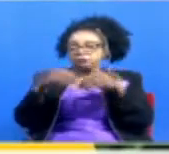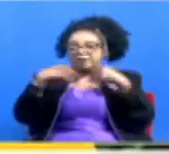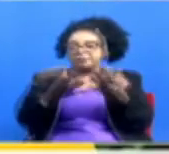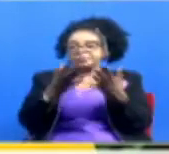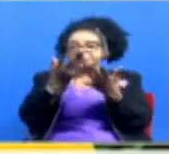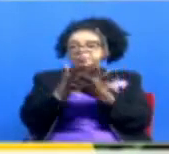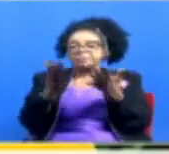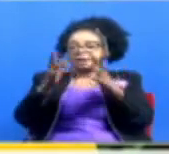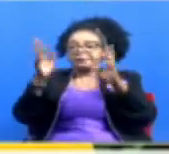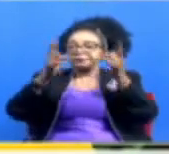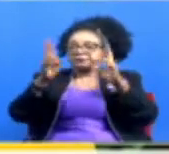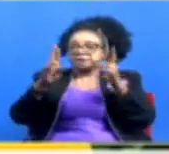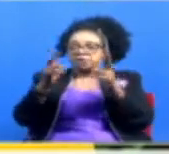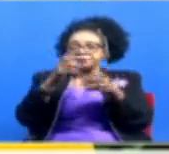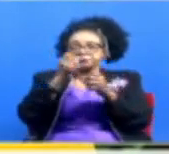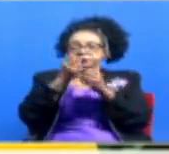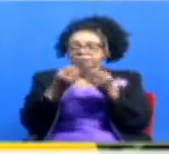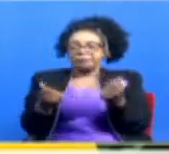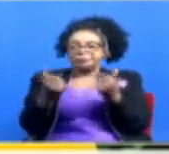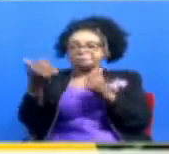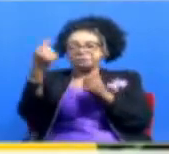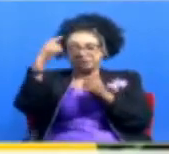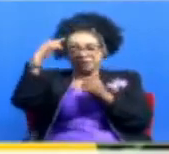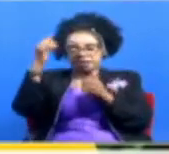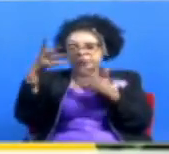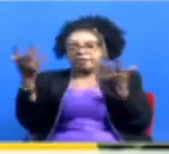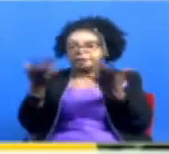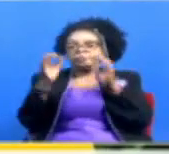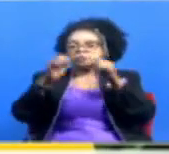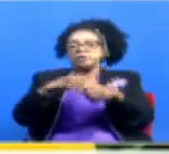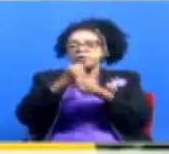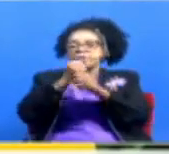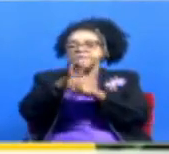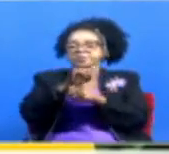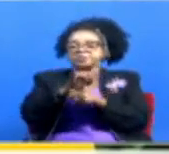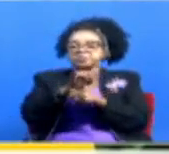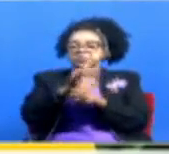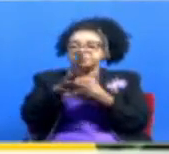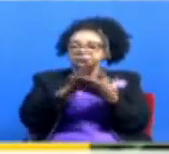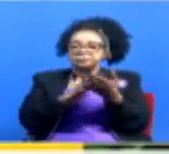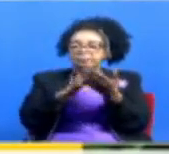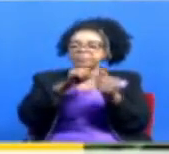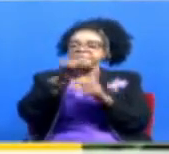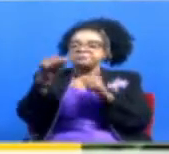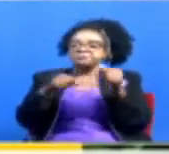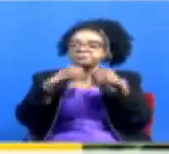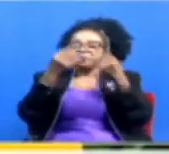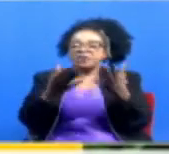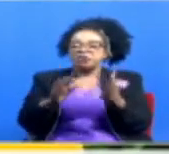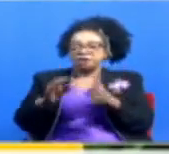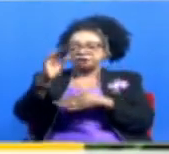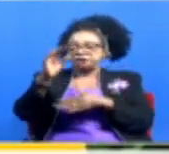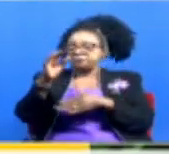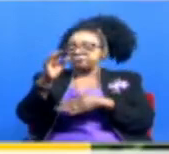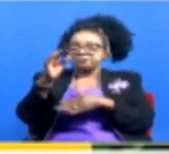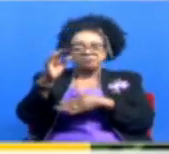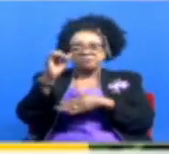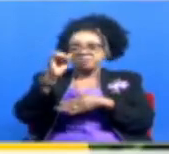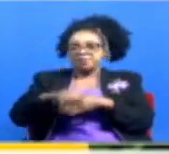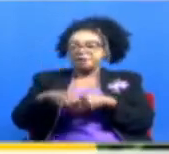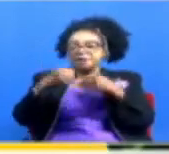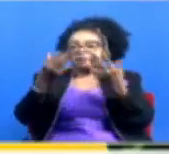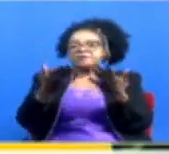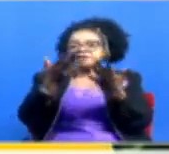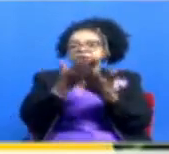then maybe they go away the money, think of how you can assist the youths. I've been seeing some organization, they not give you in form of cash, they can give you in